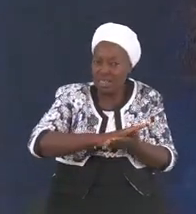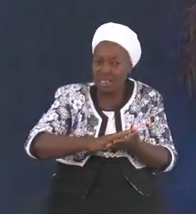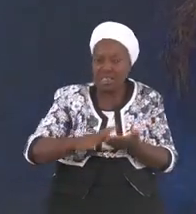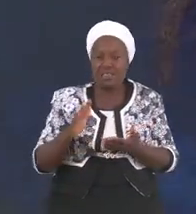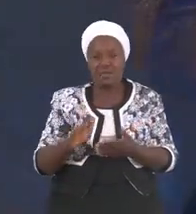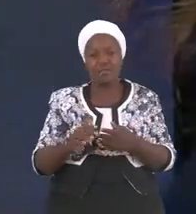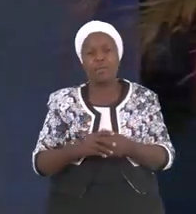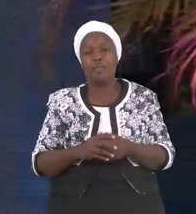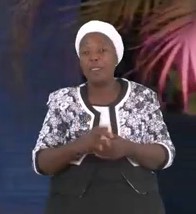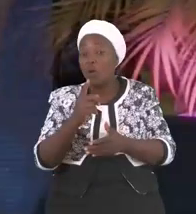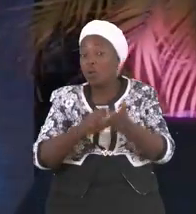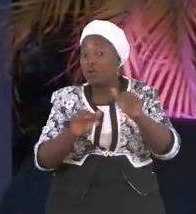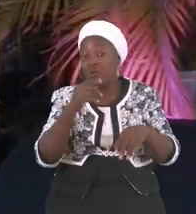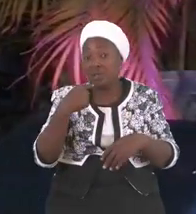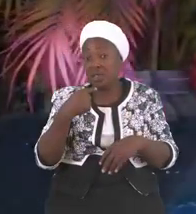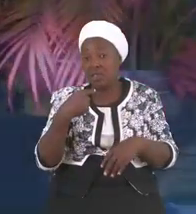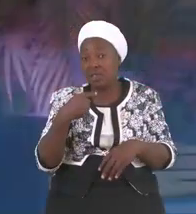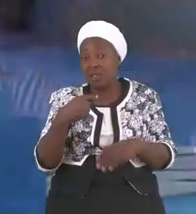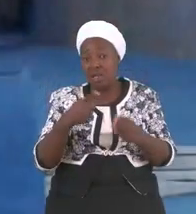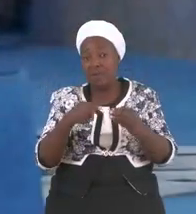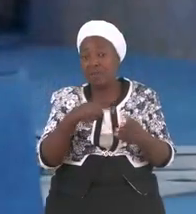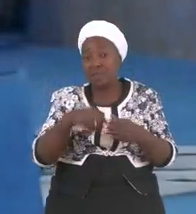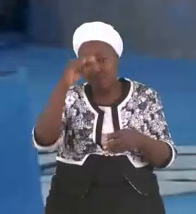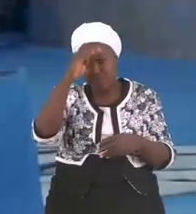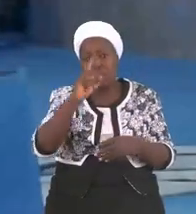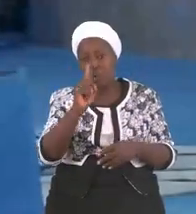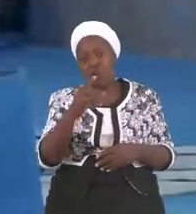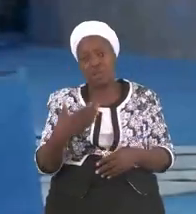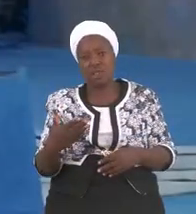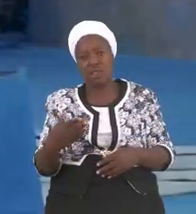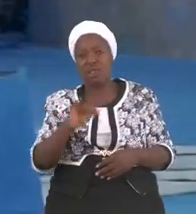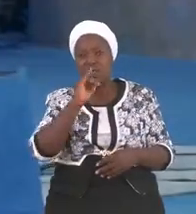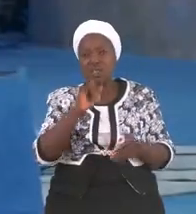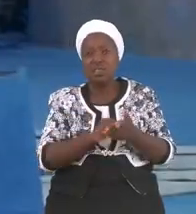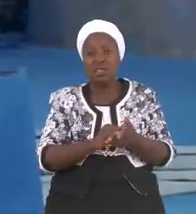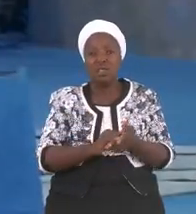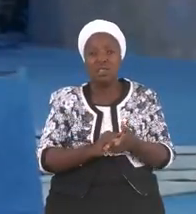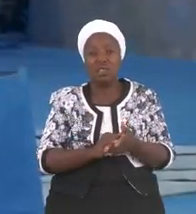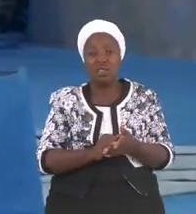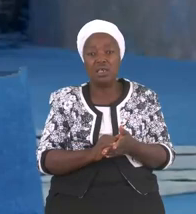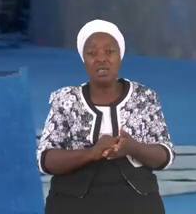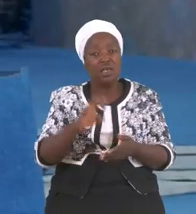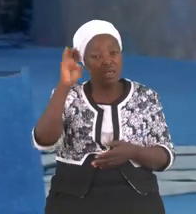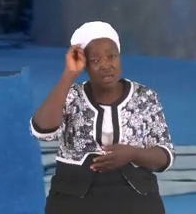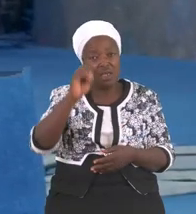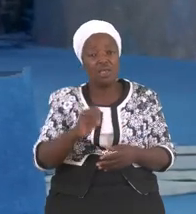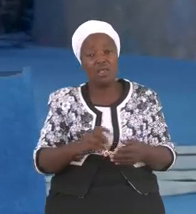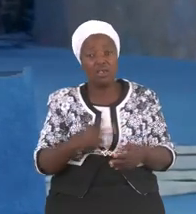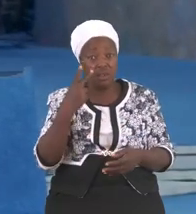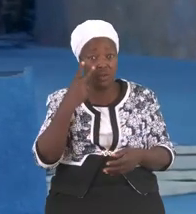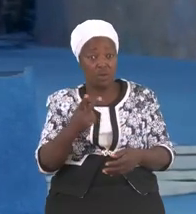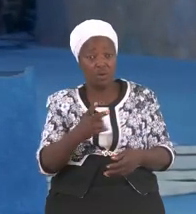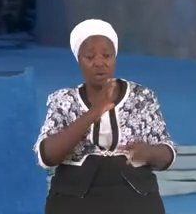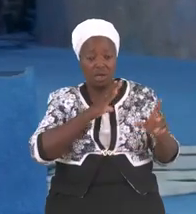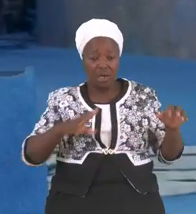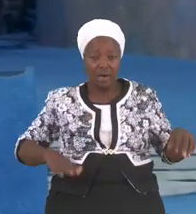this man, about this leper? One thing, he owned Christ as Lord. He